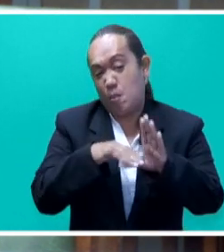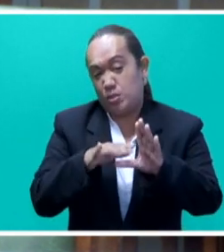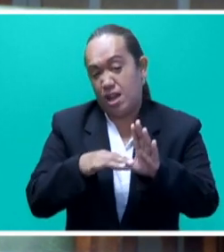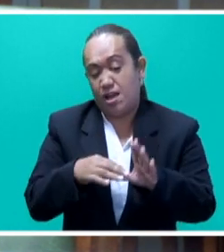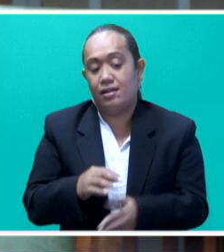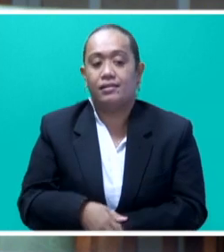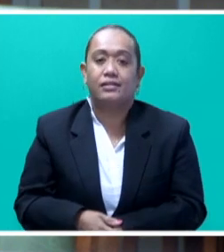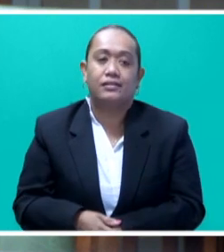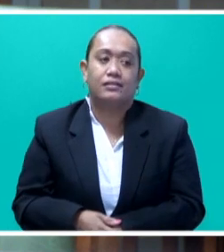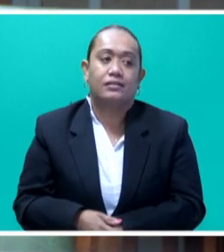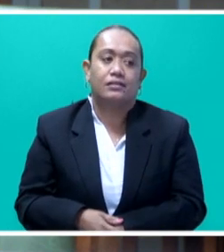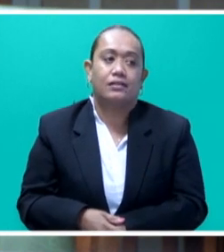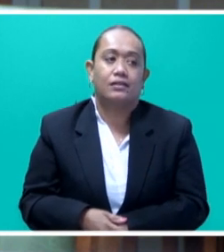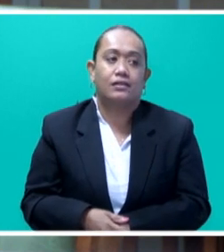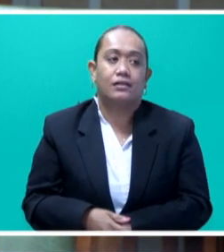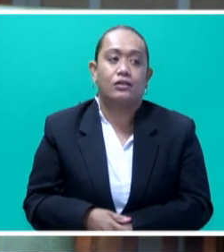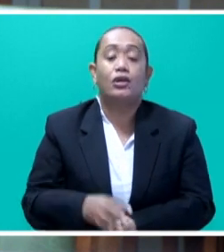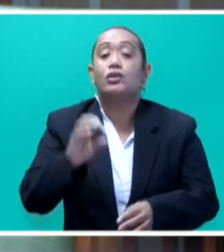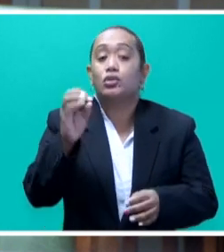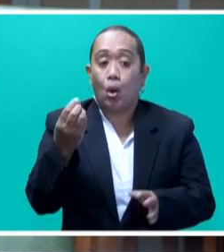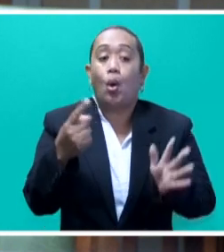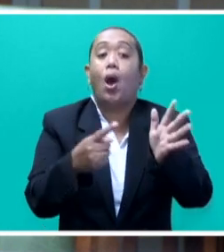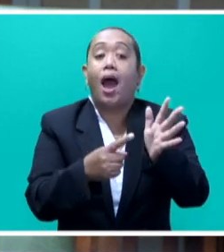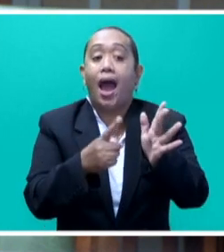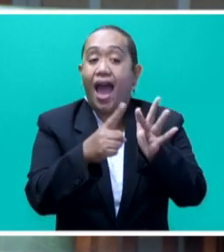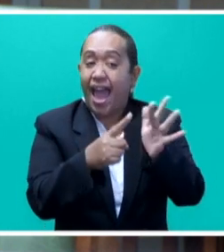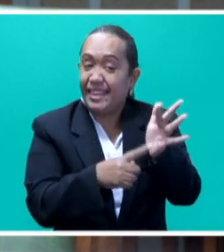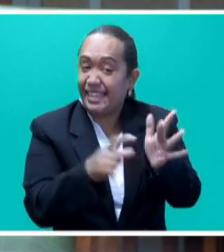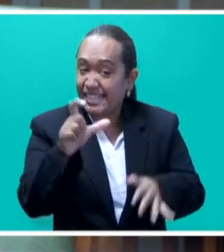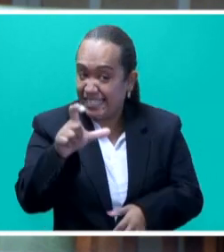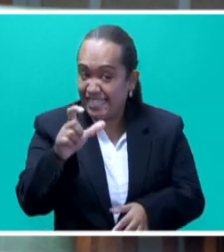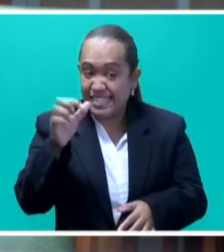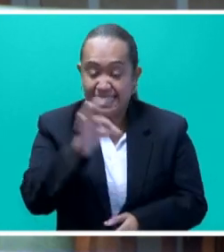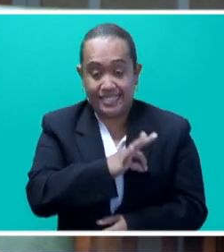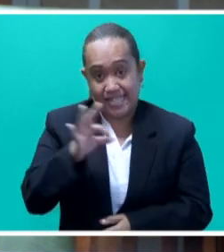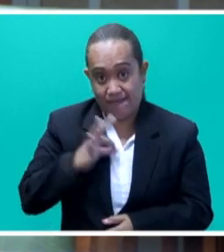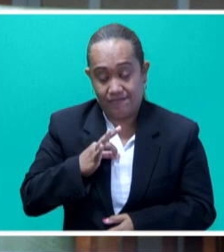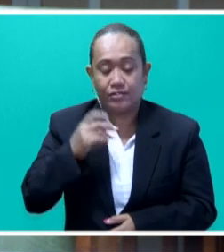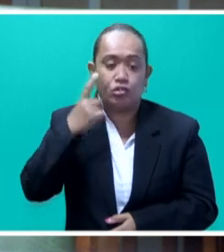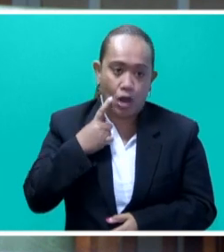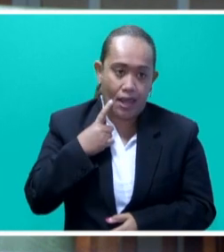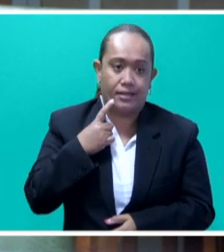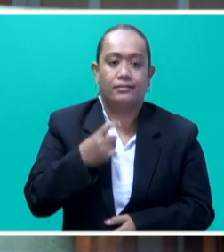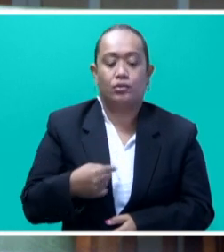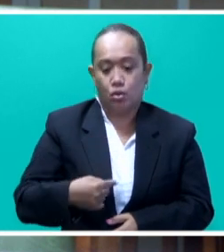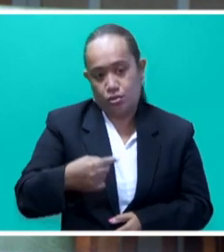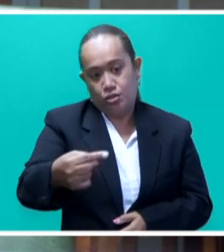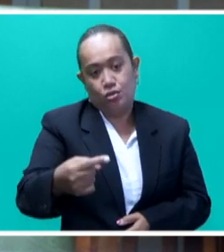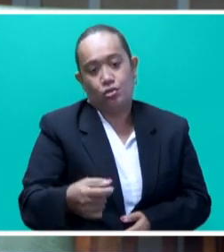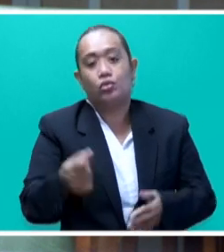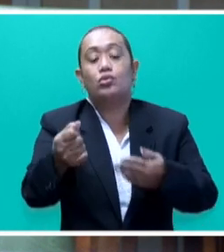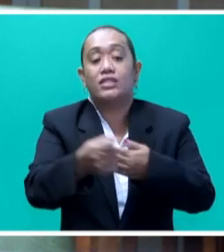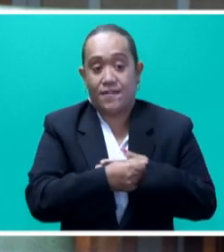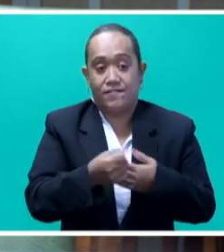network integrity, our ITC staff and Digital Fiji staff ensured that Fijians continue to safely